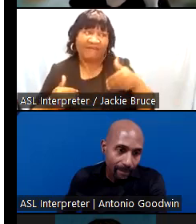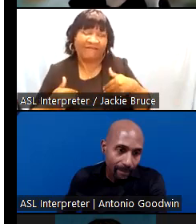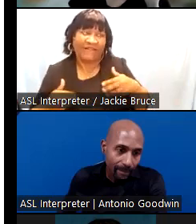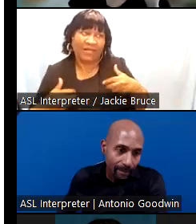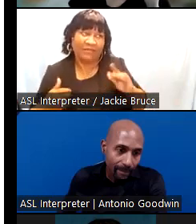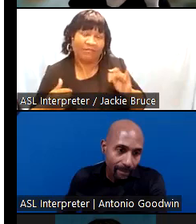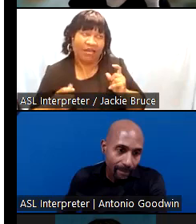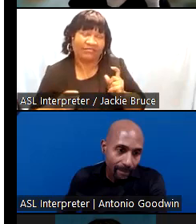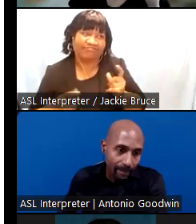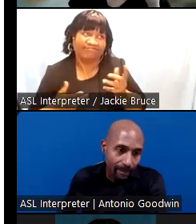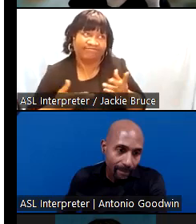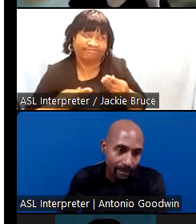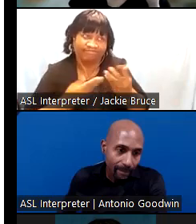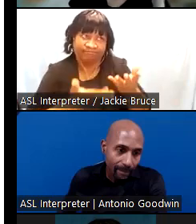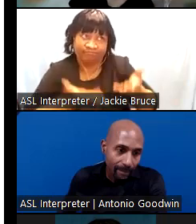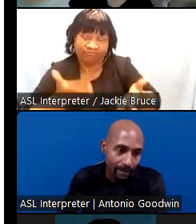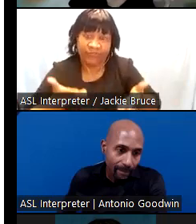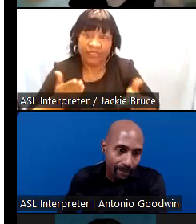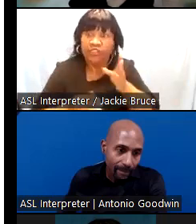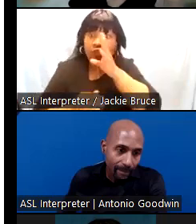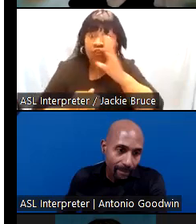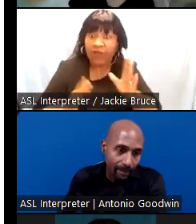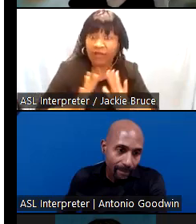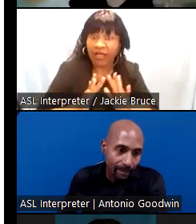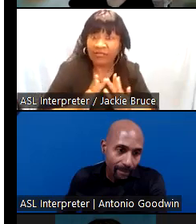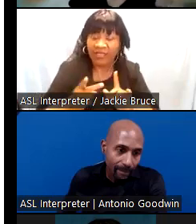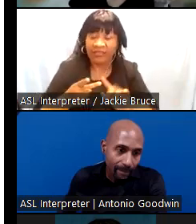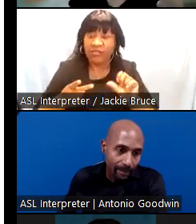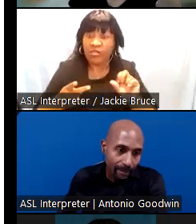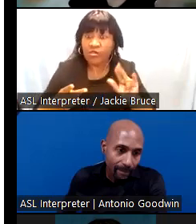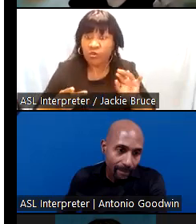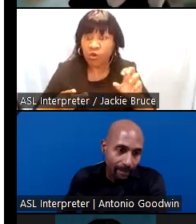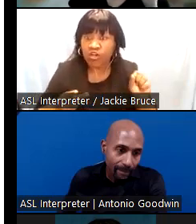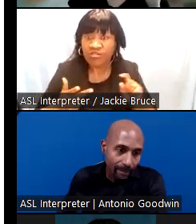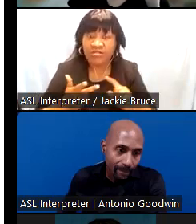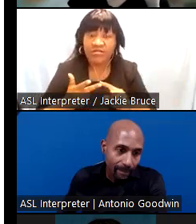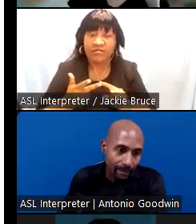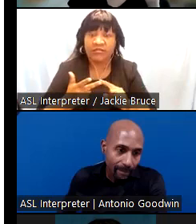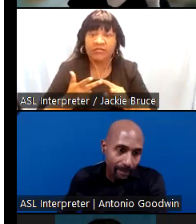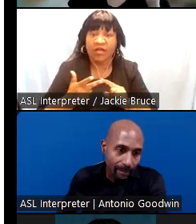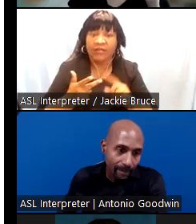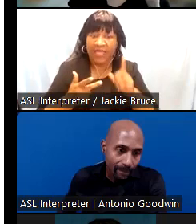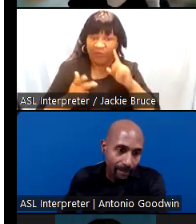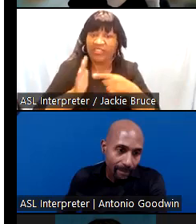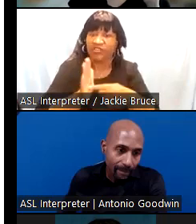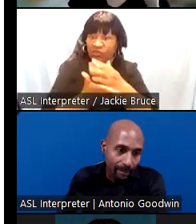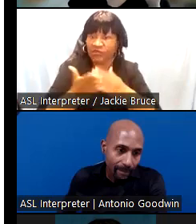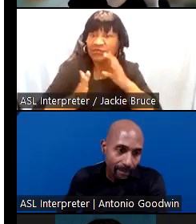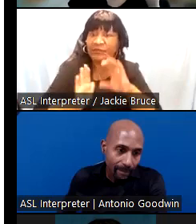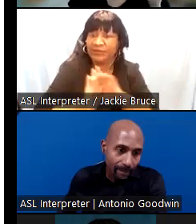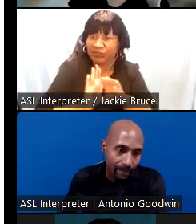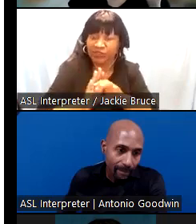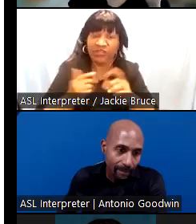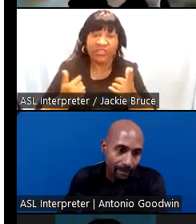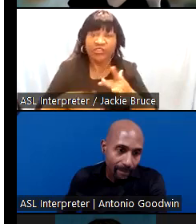can be passed from person to person through direct contact with the rashes and sores, which I'm going to show you some pictures of, from touching